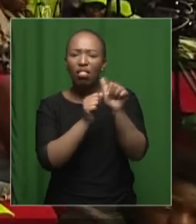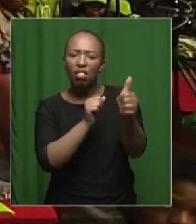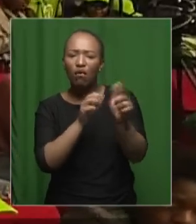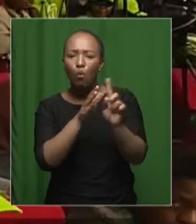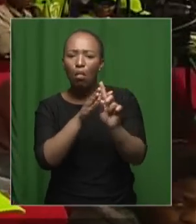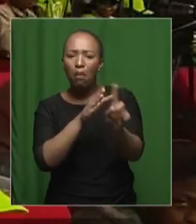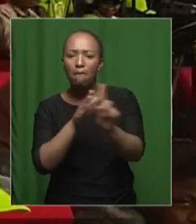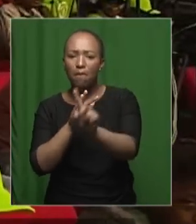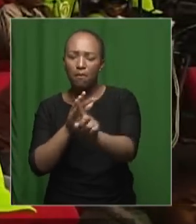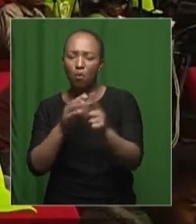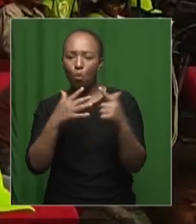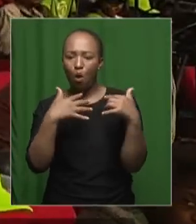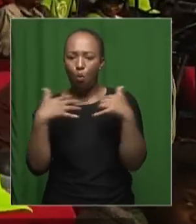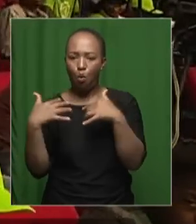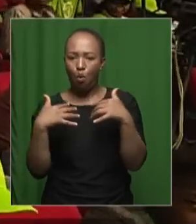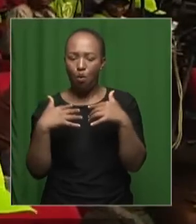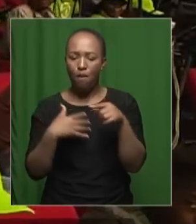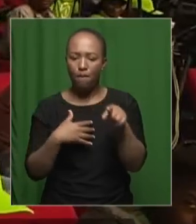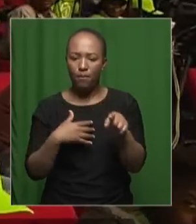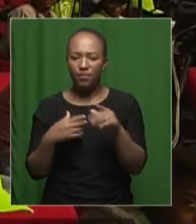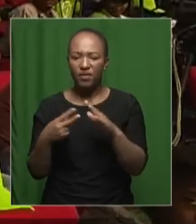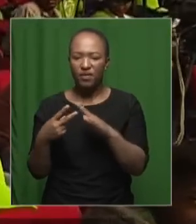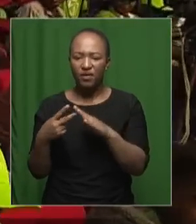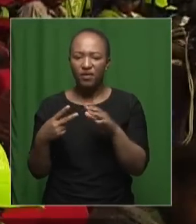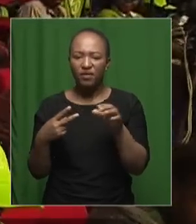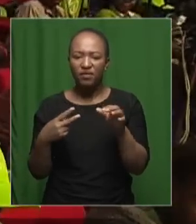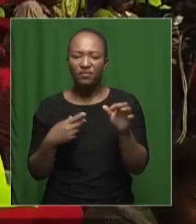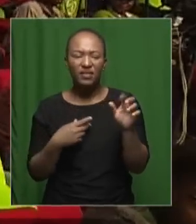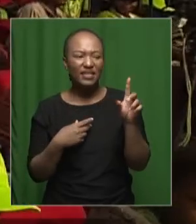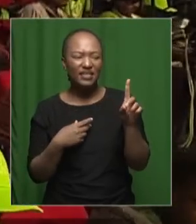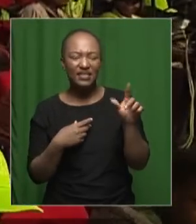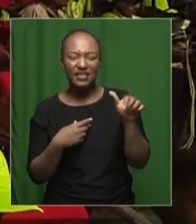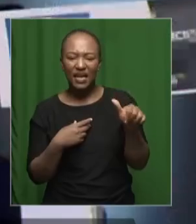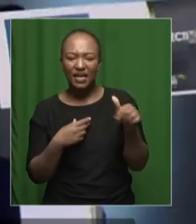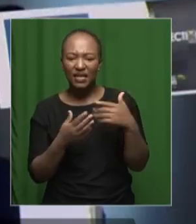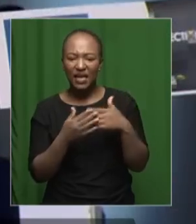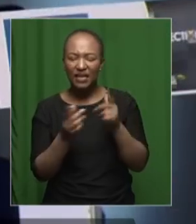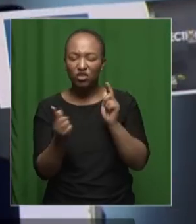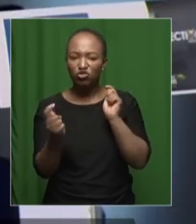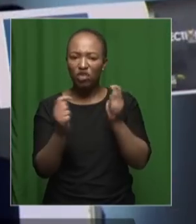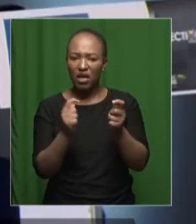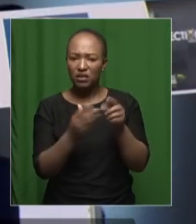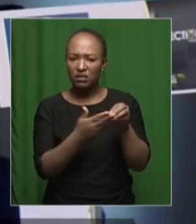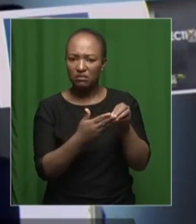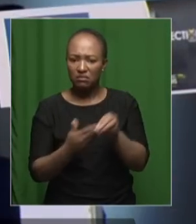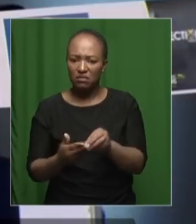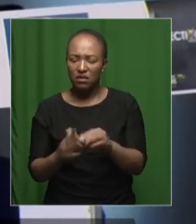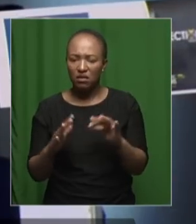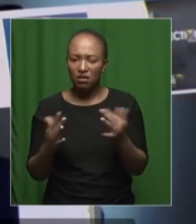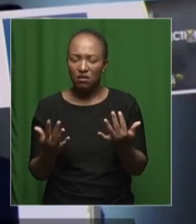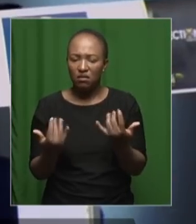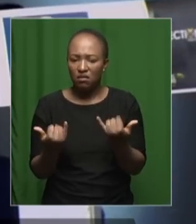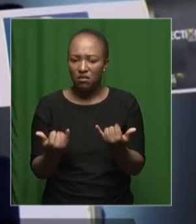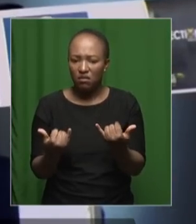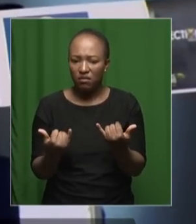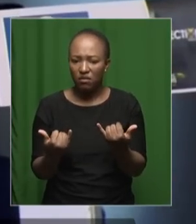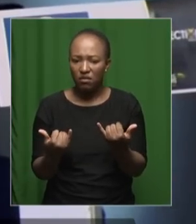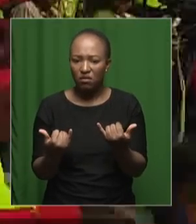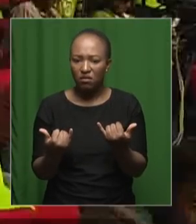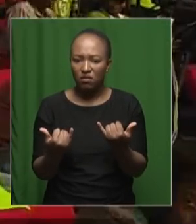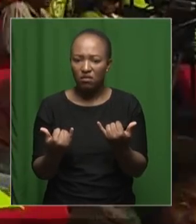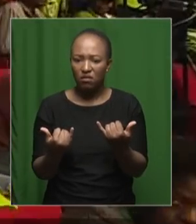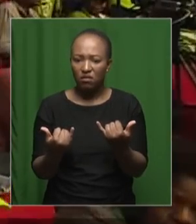Democratic Alliance bring change towards South Africa ever since if they were to be in